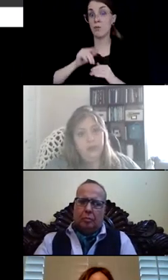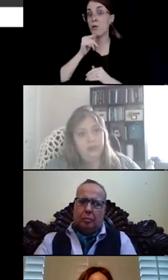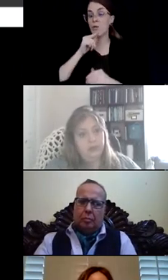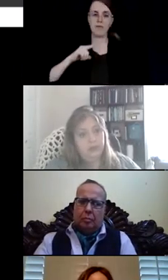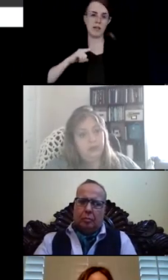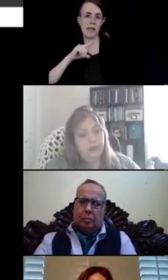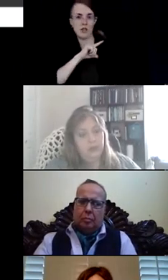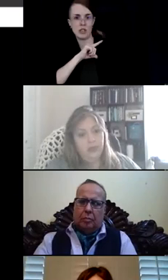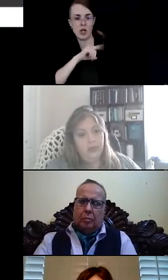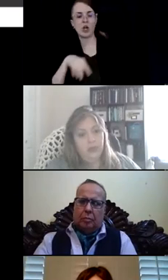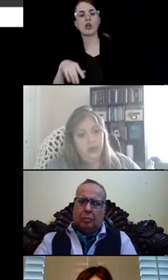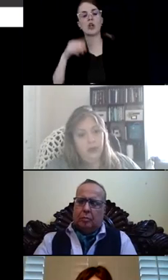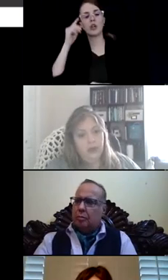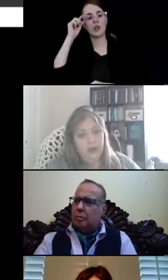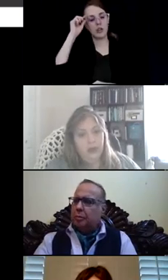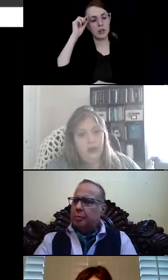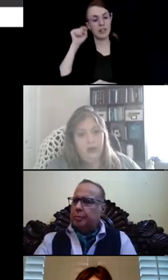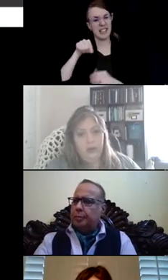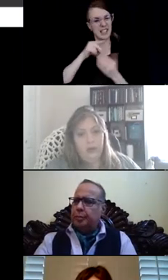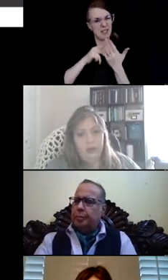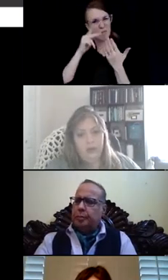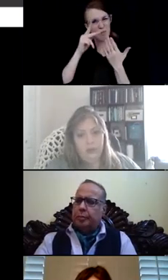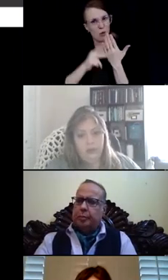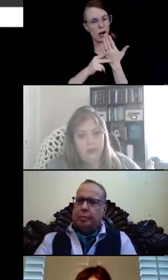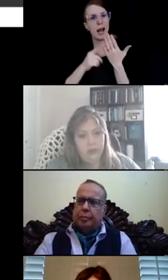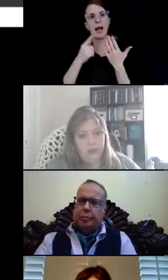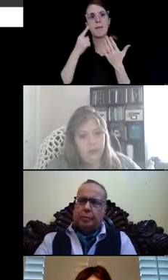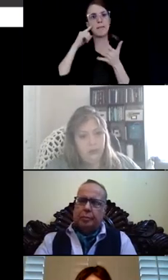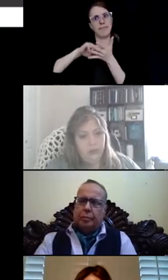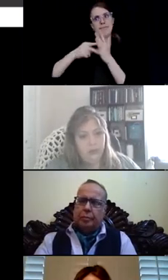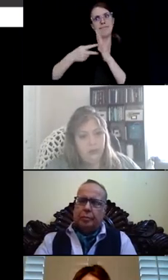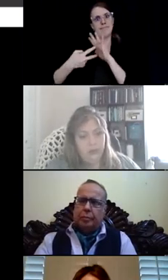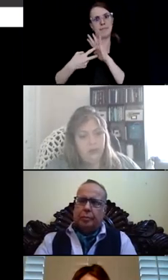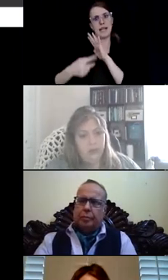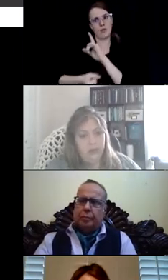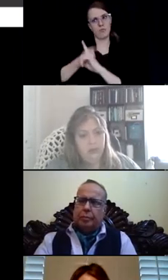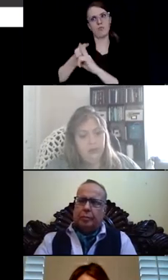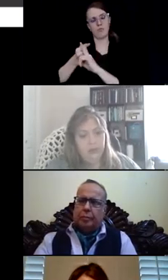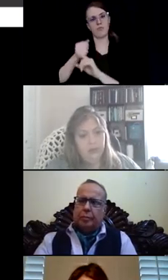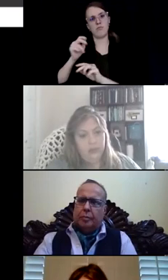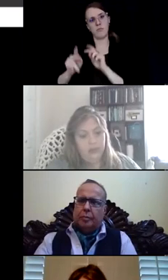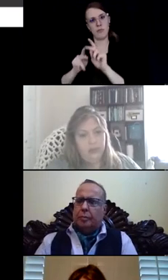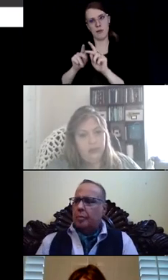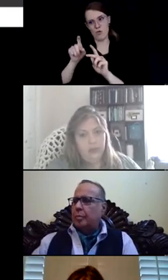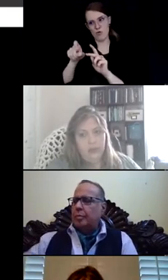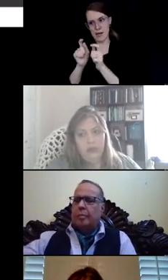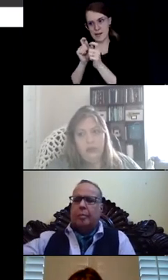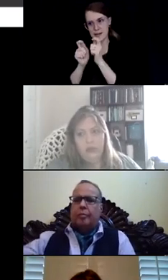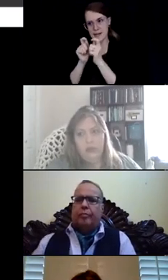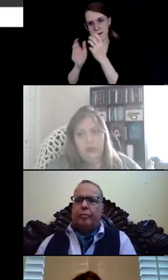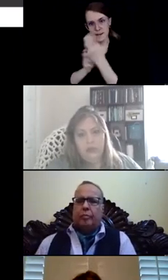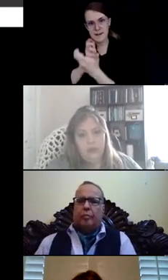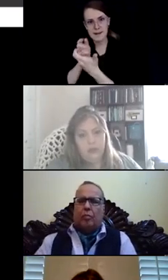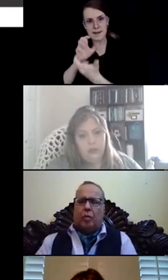This program is meant to impact folks in the state of Texas, employers who need a customized training